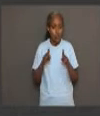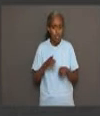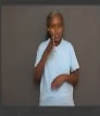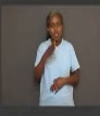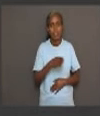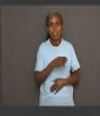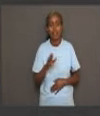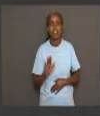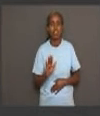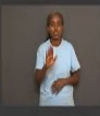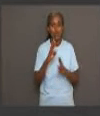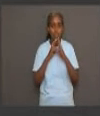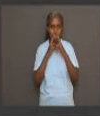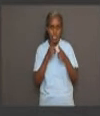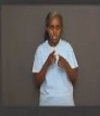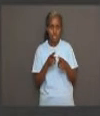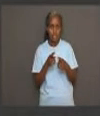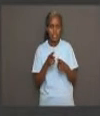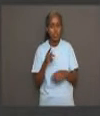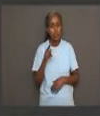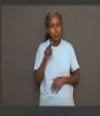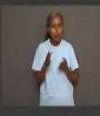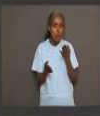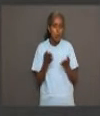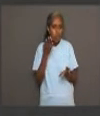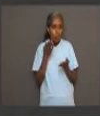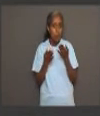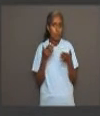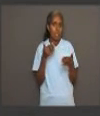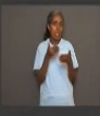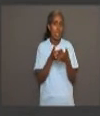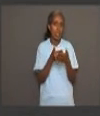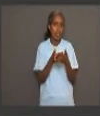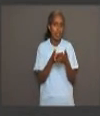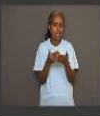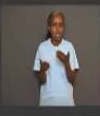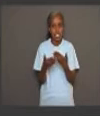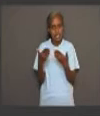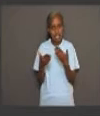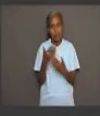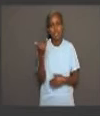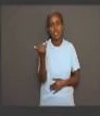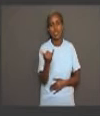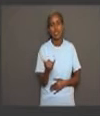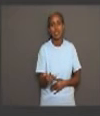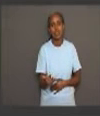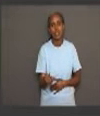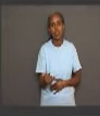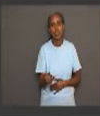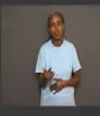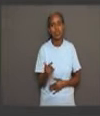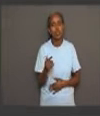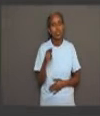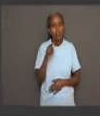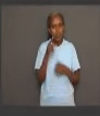When graphing your answer, you probably arrived at a similar image to